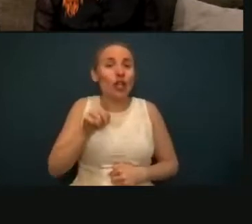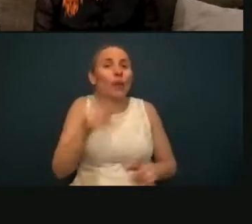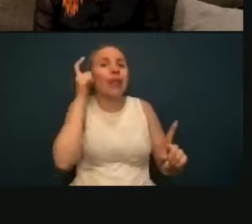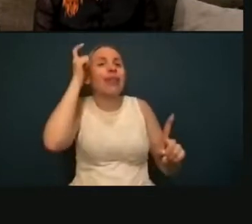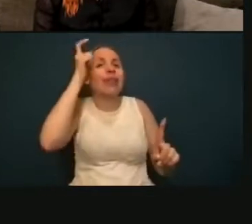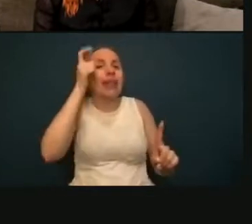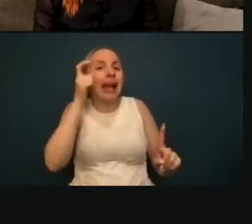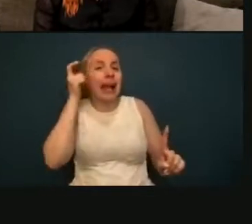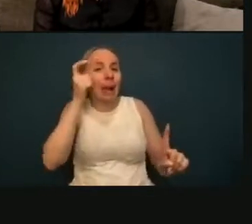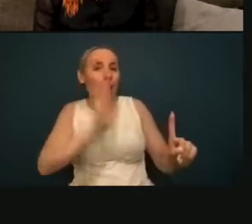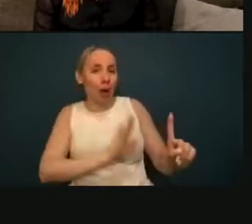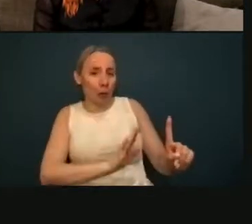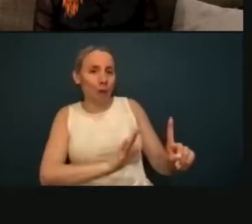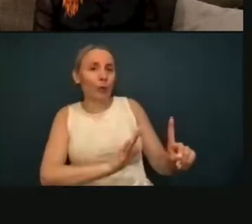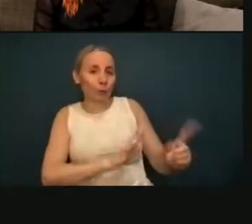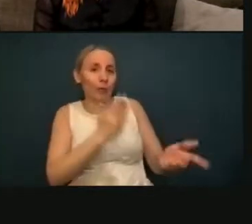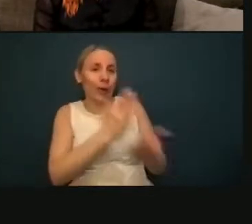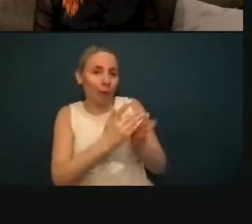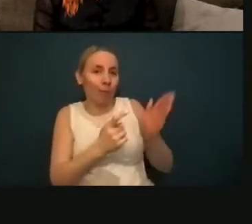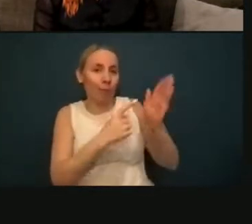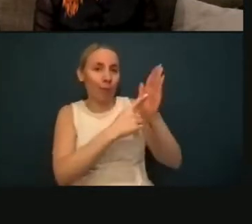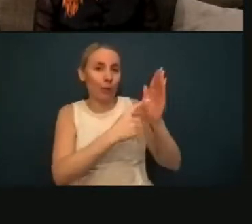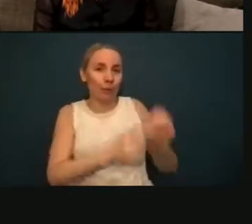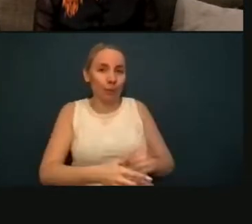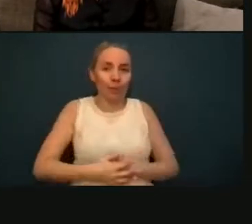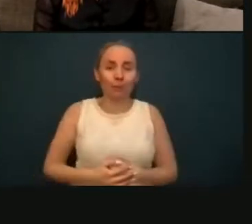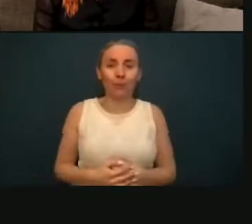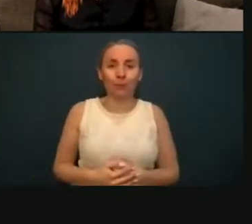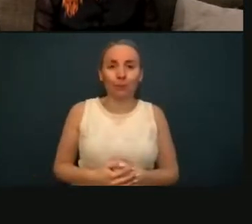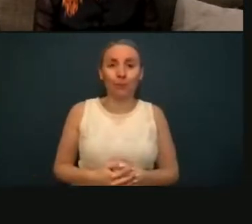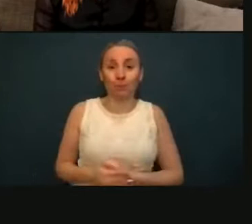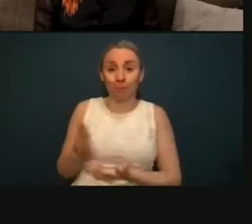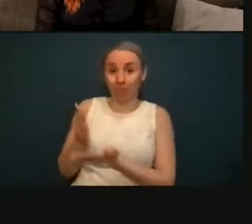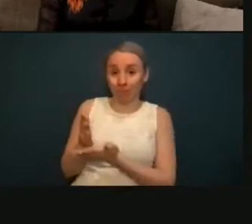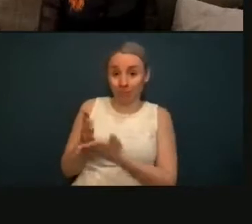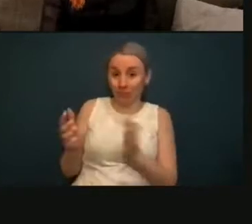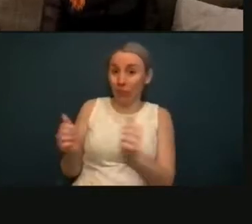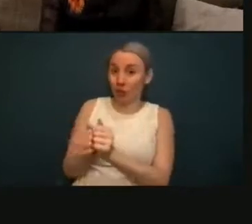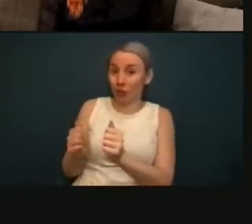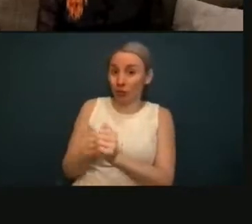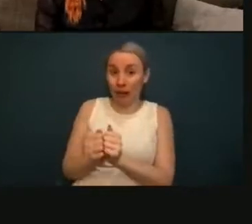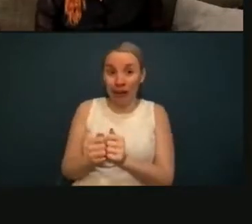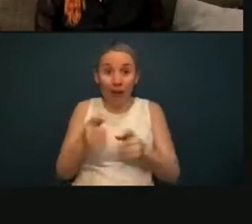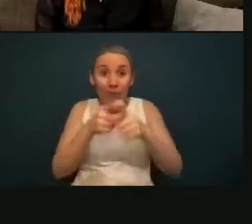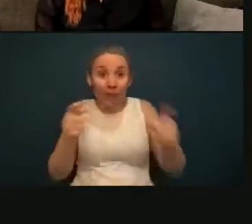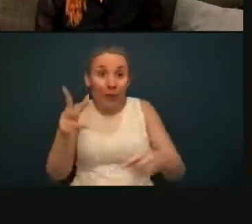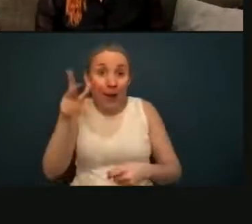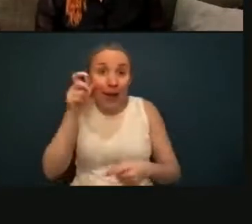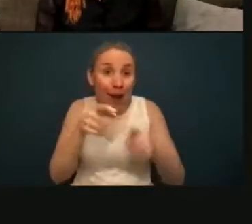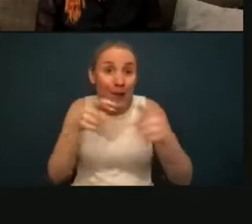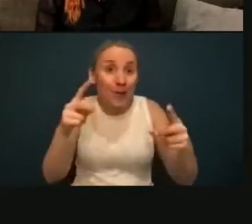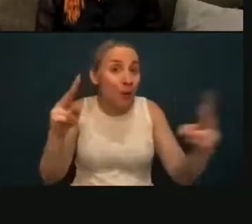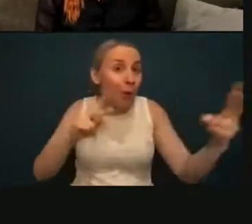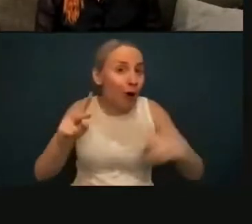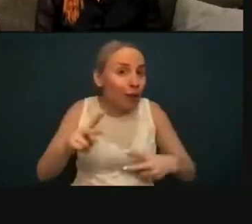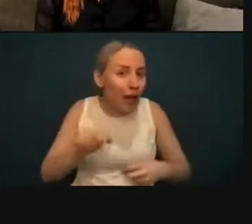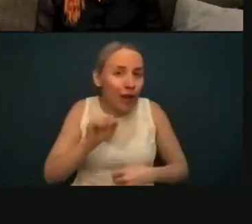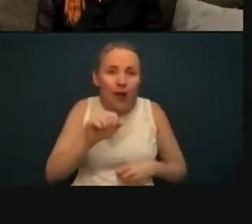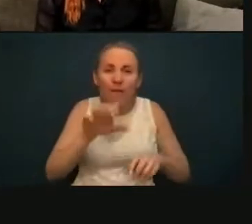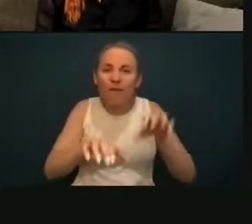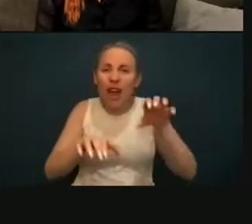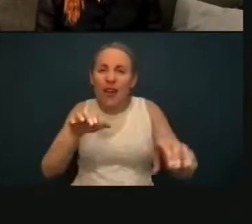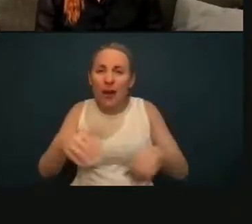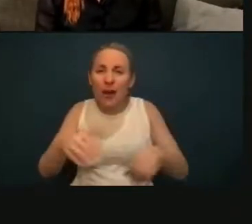comes to things, and I think that's really, really important. Yeah, definitely. You hear that, people at home, or you venues, step